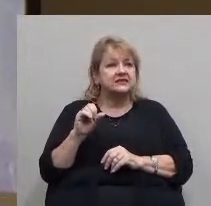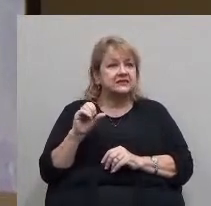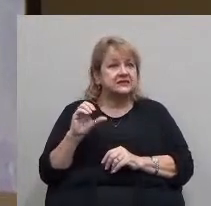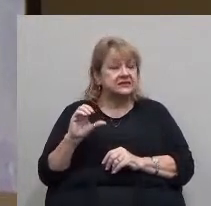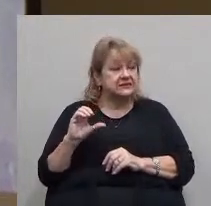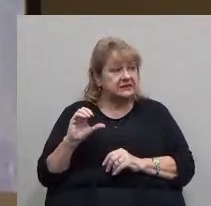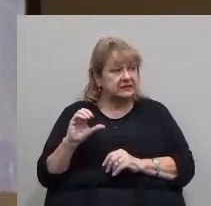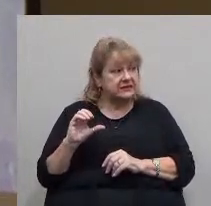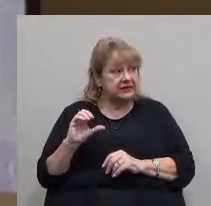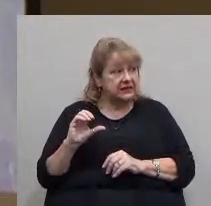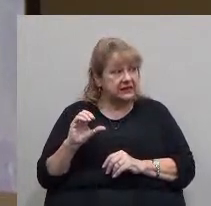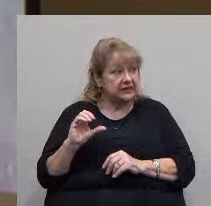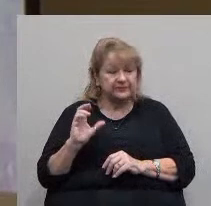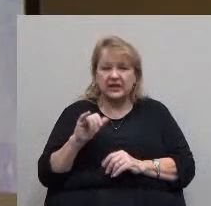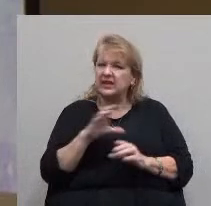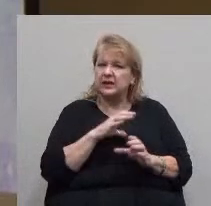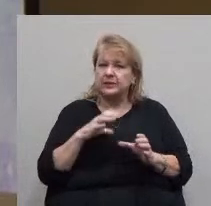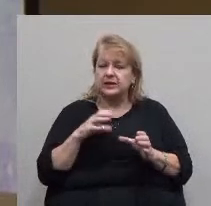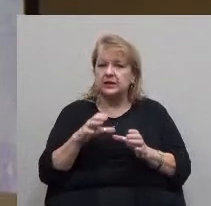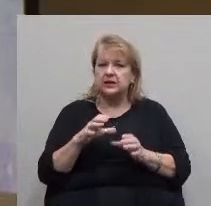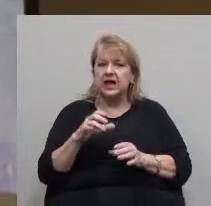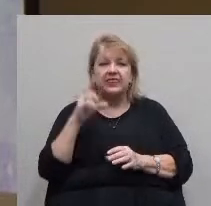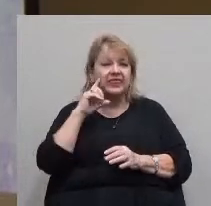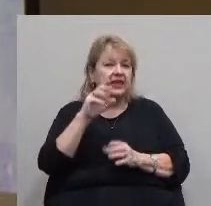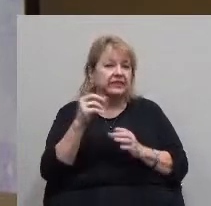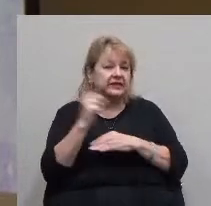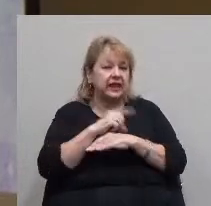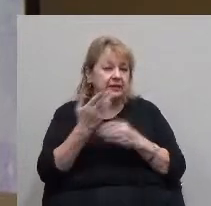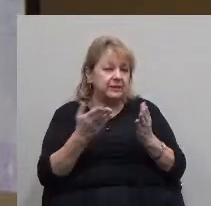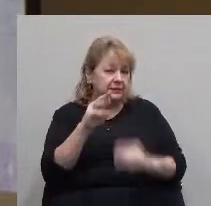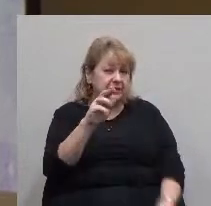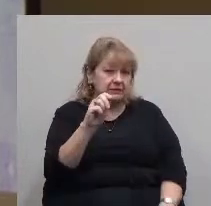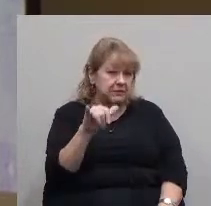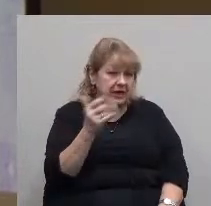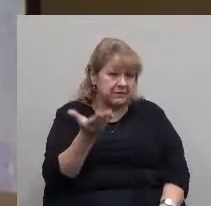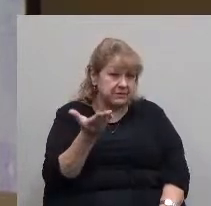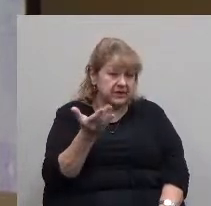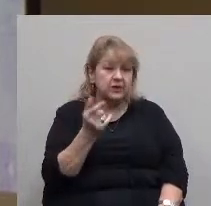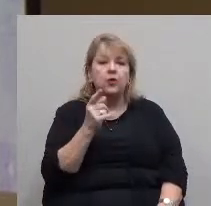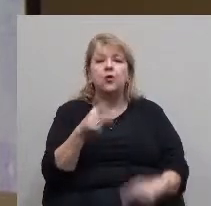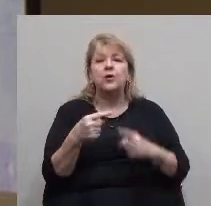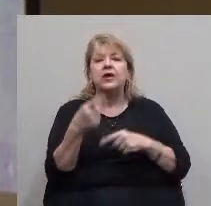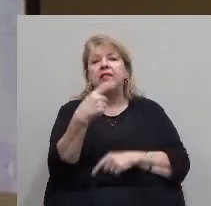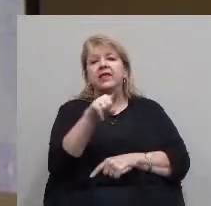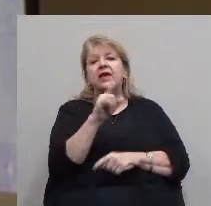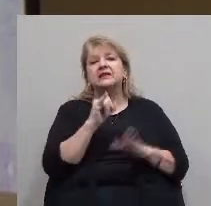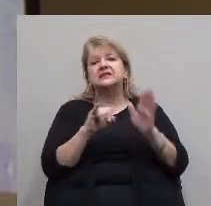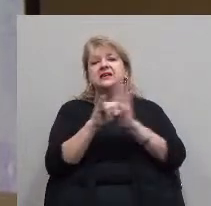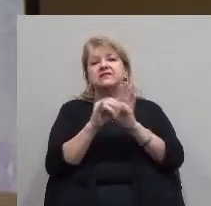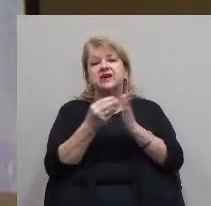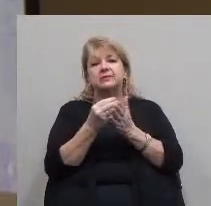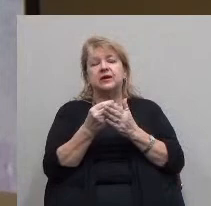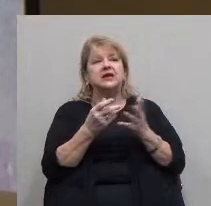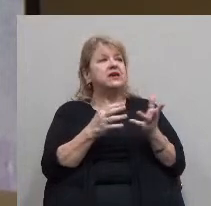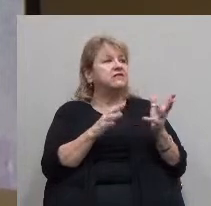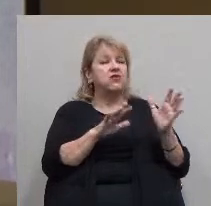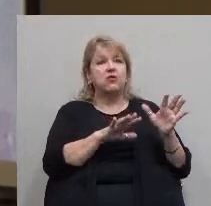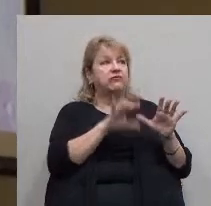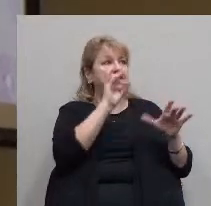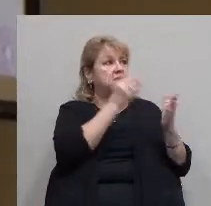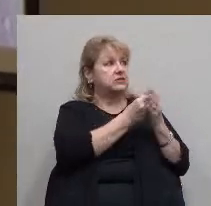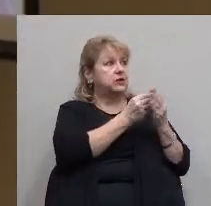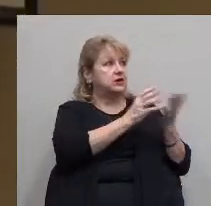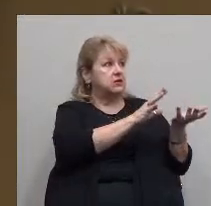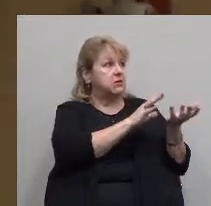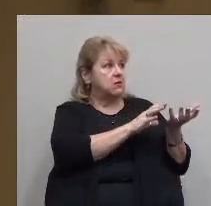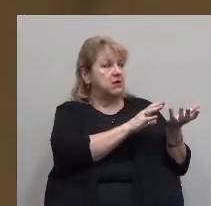a date. I think it might be in May. And so when they identify the money, if they identify money,